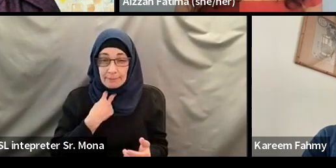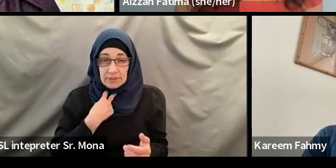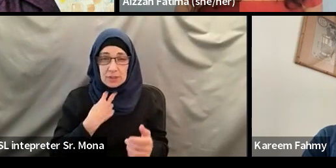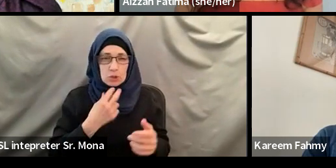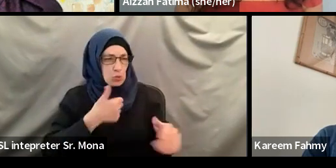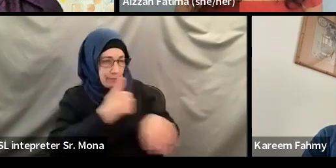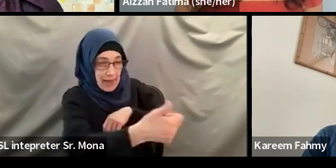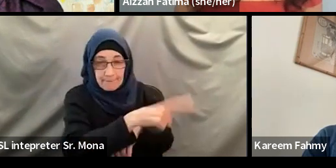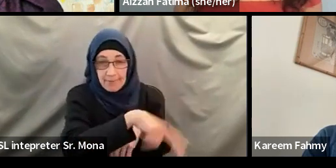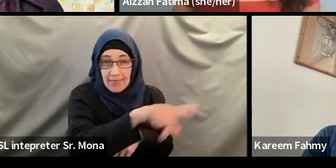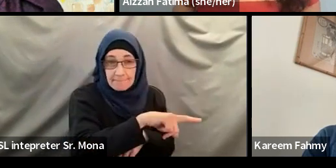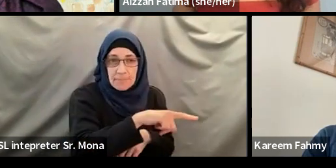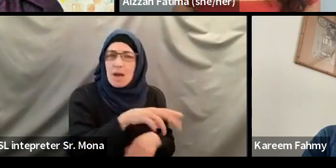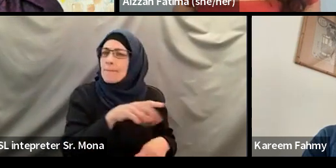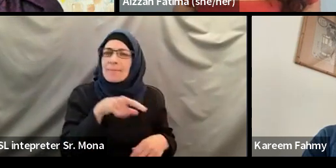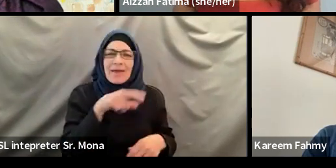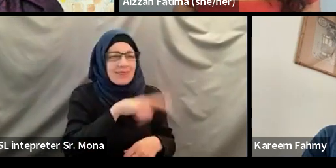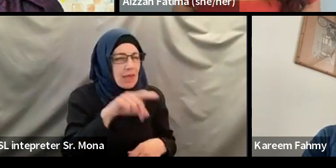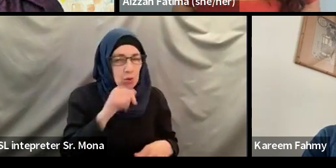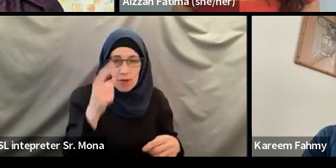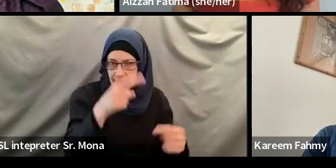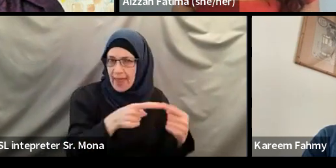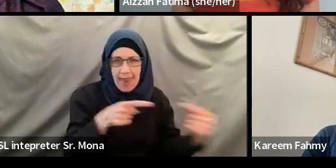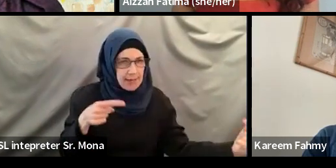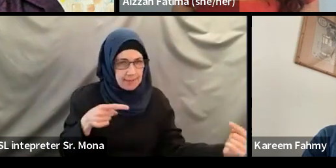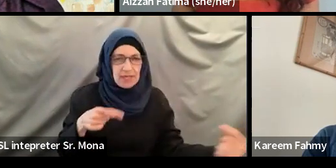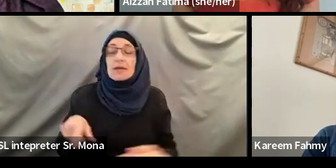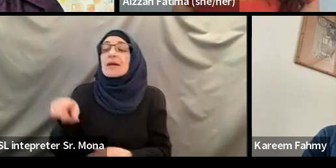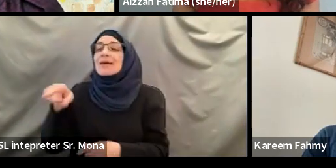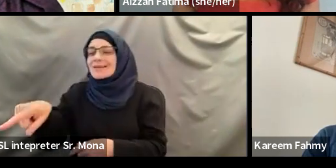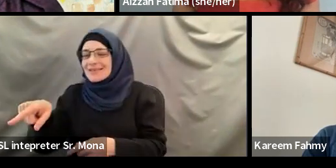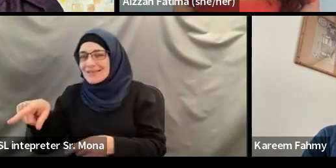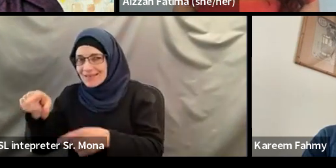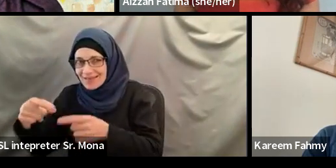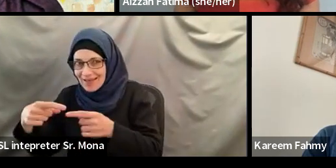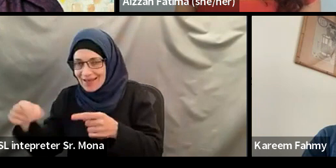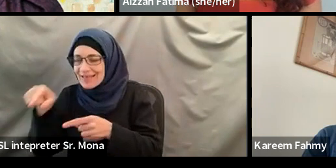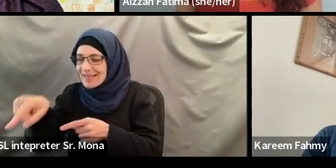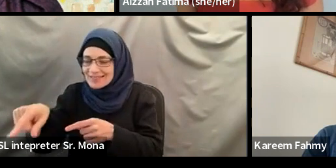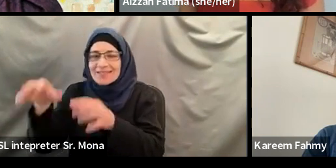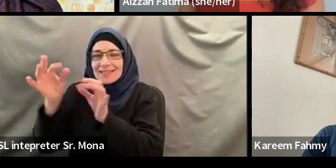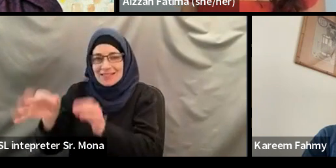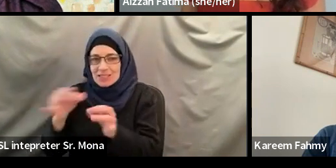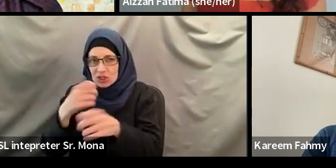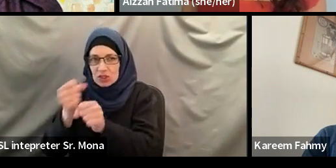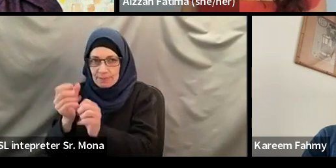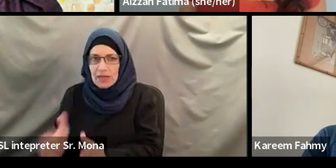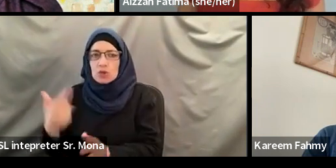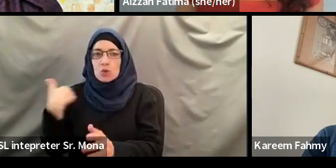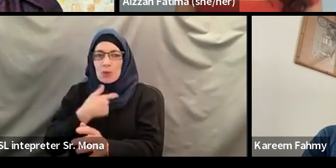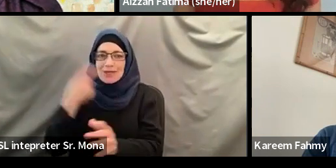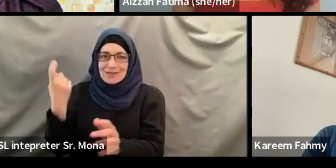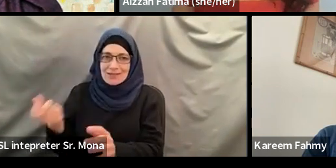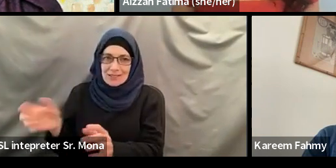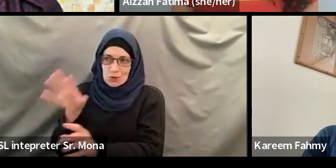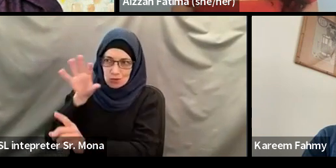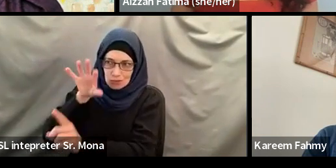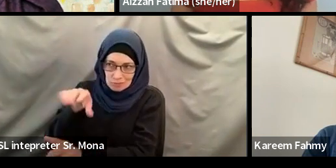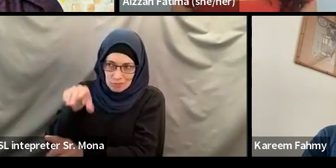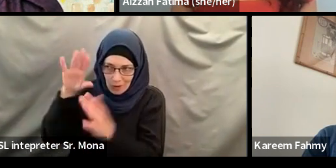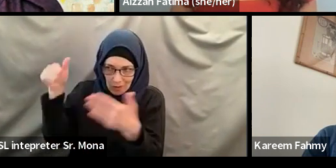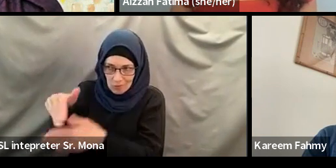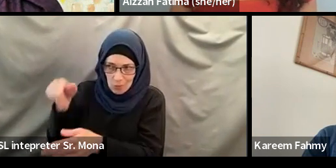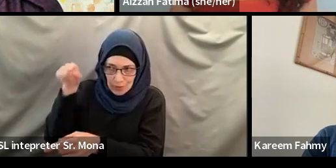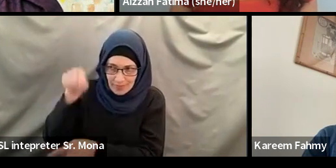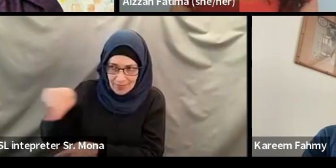It's the decision makers. It's that there we need to put the spotlight on and understand that not everybody